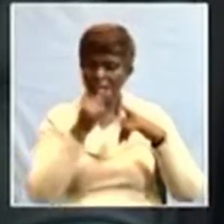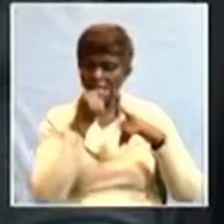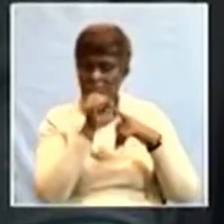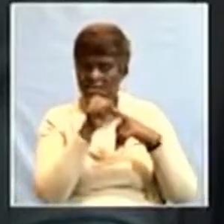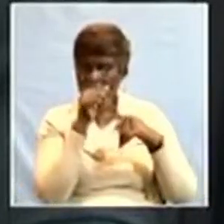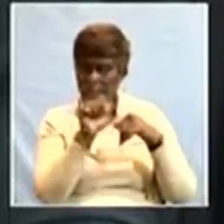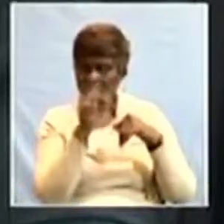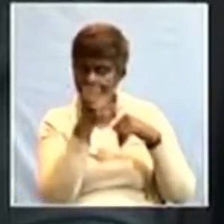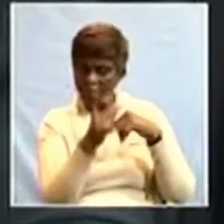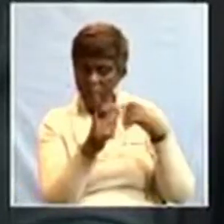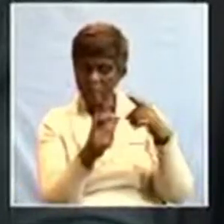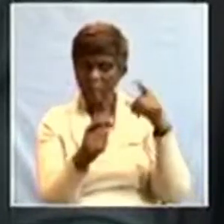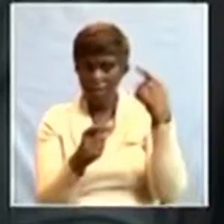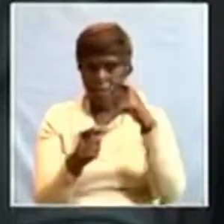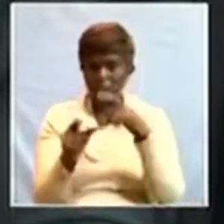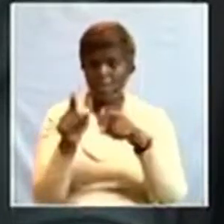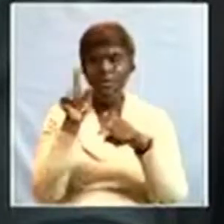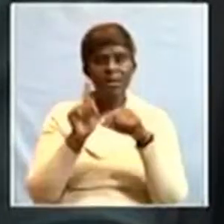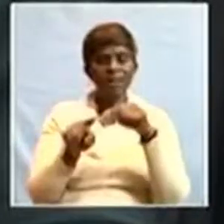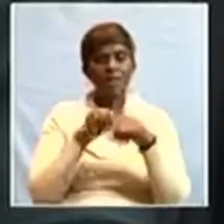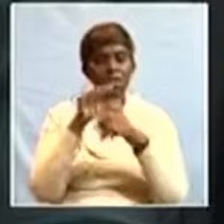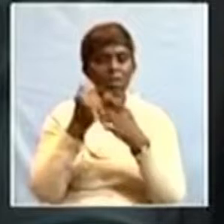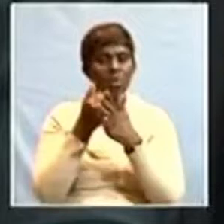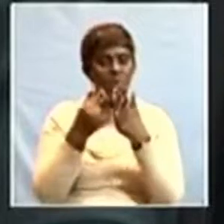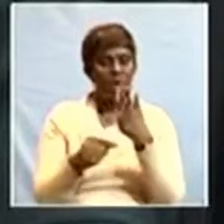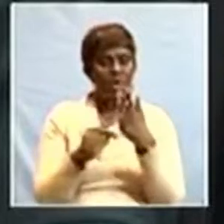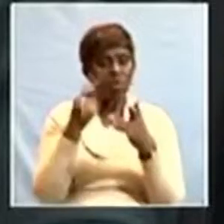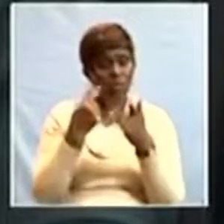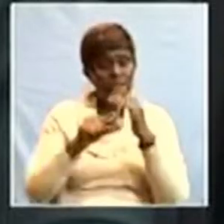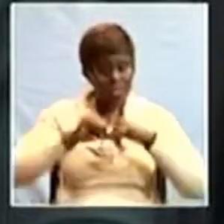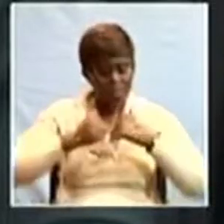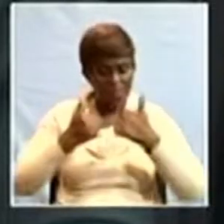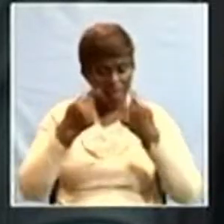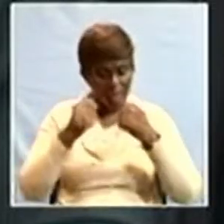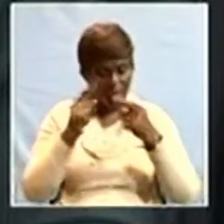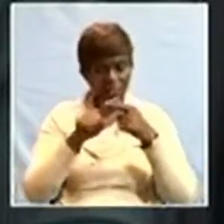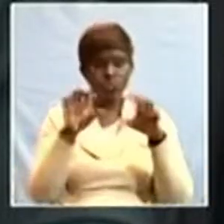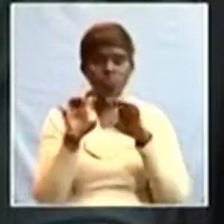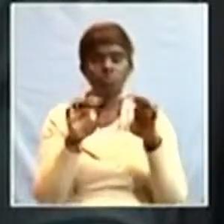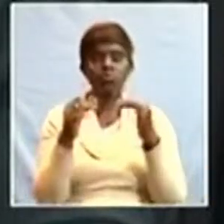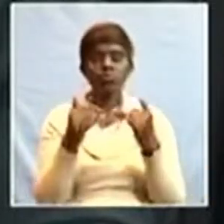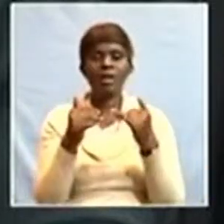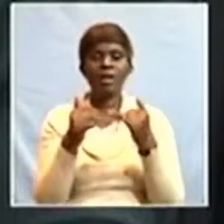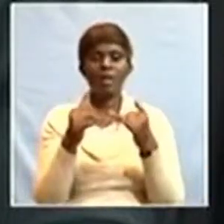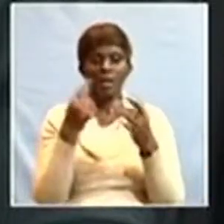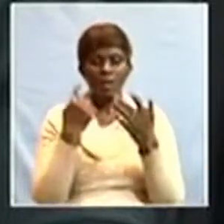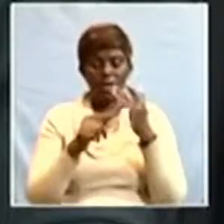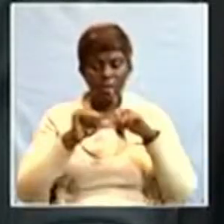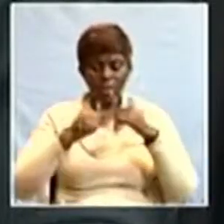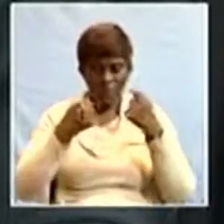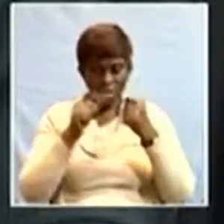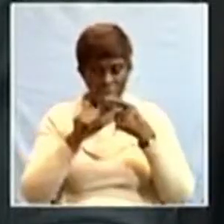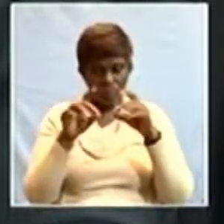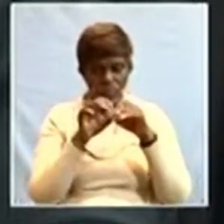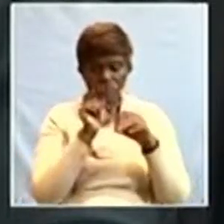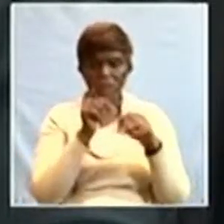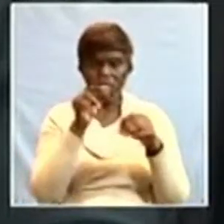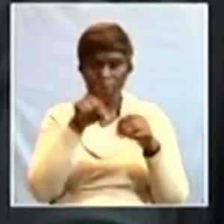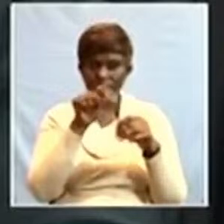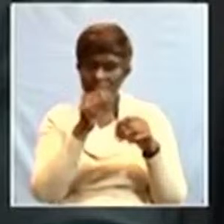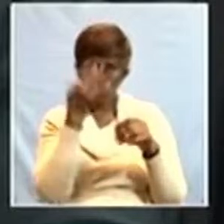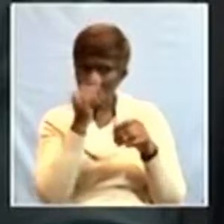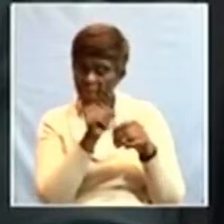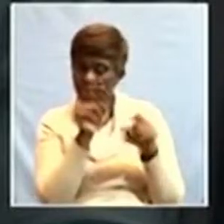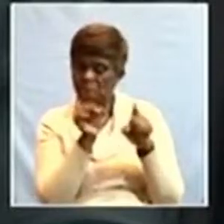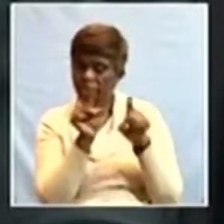can be charged, this one cannot be charged? That's what we're trying to drive toward. We're trying to drive to that here. PS, why is